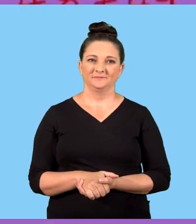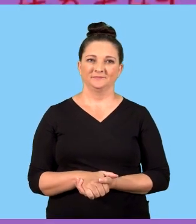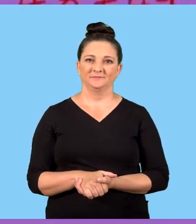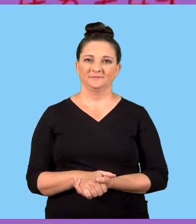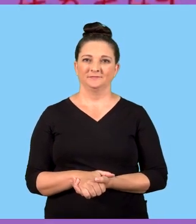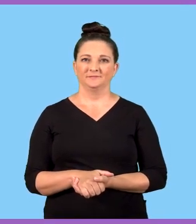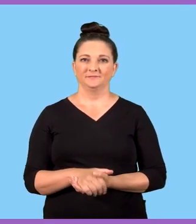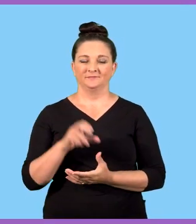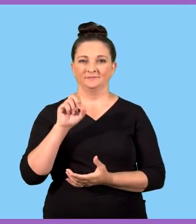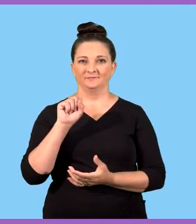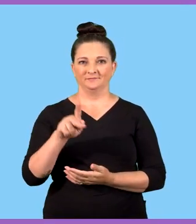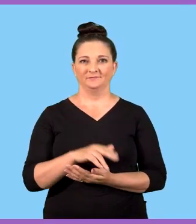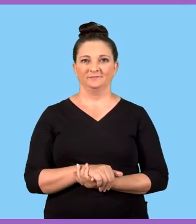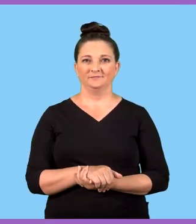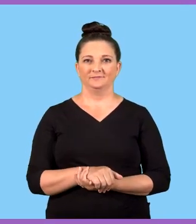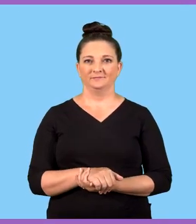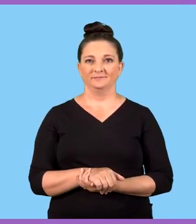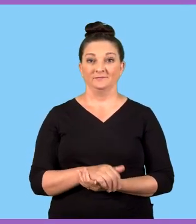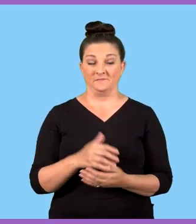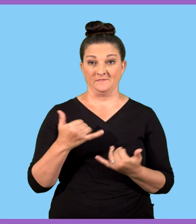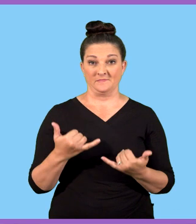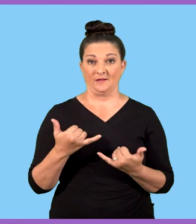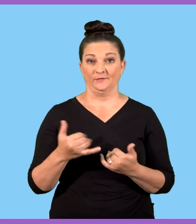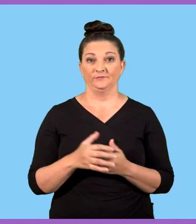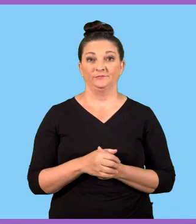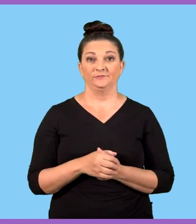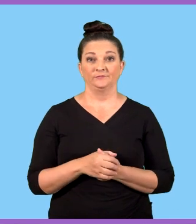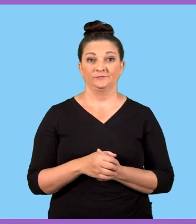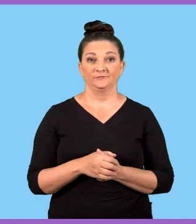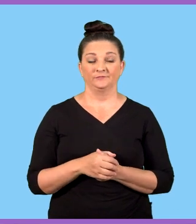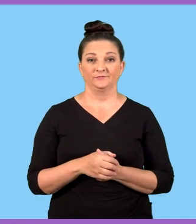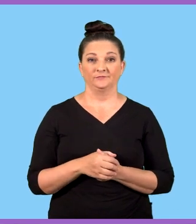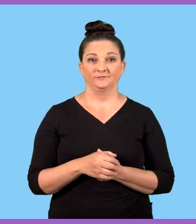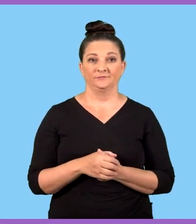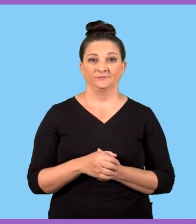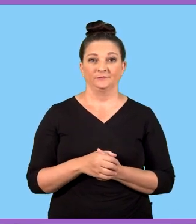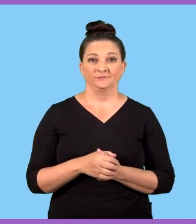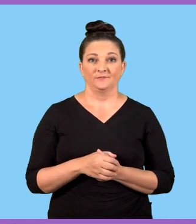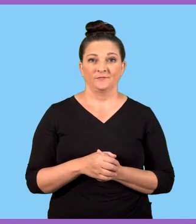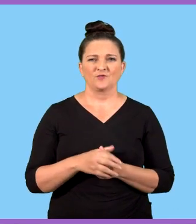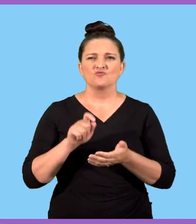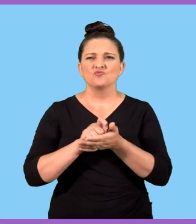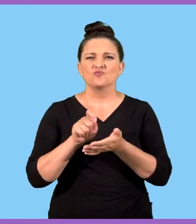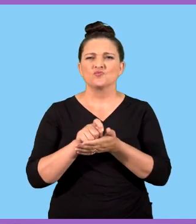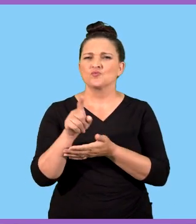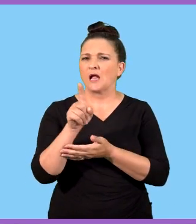That is, okay. Write down the score mode. Oh, sorry.